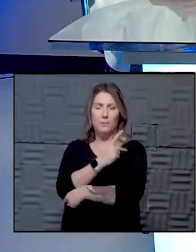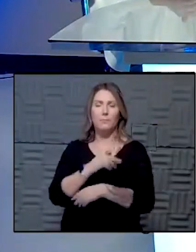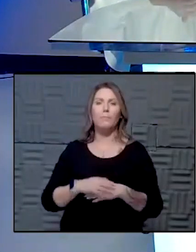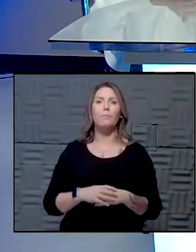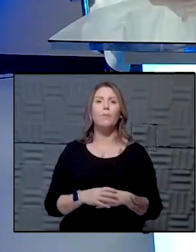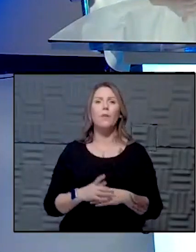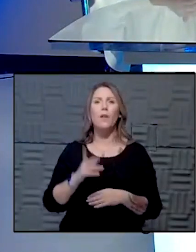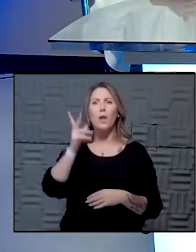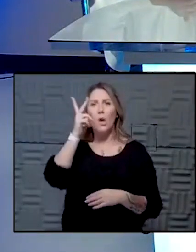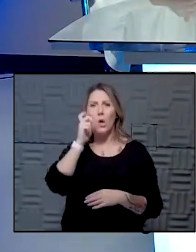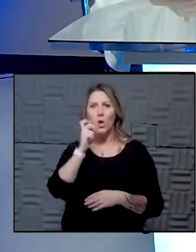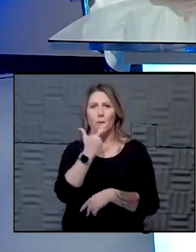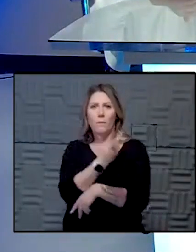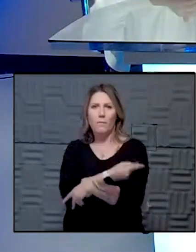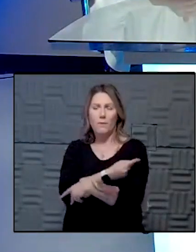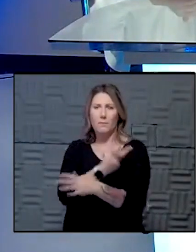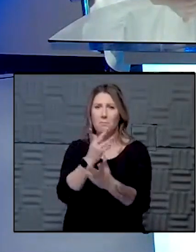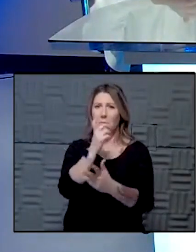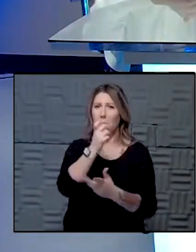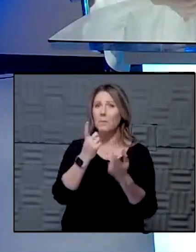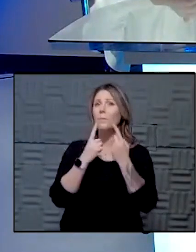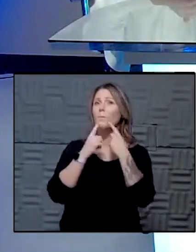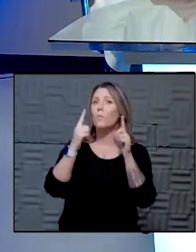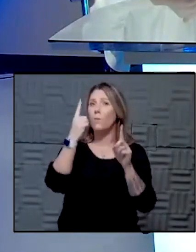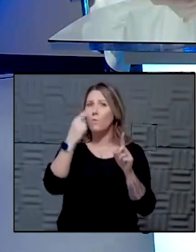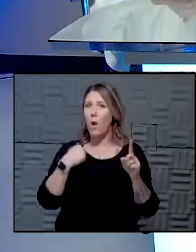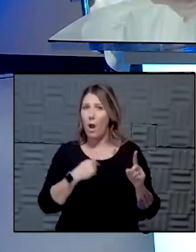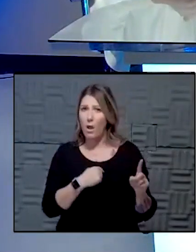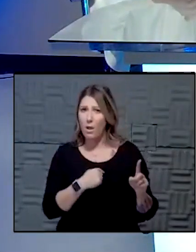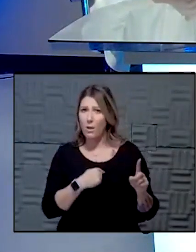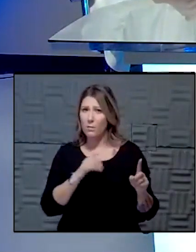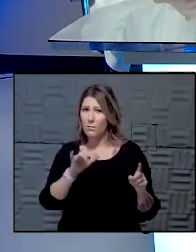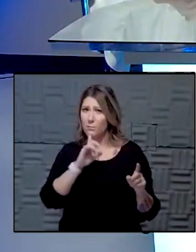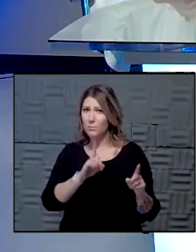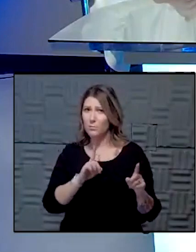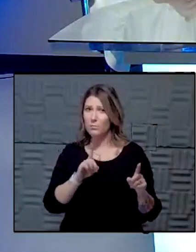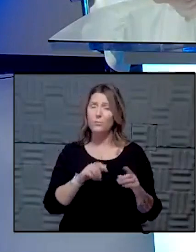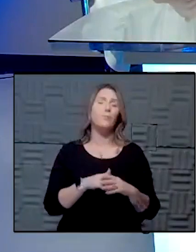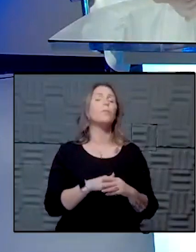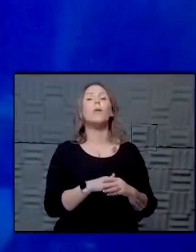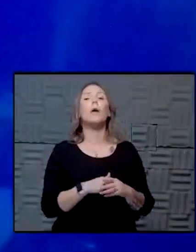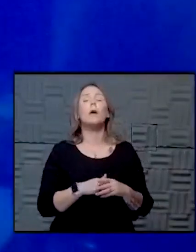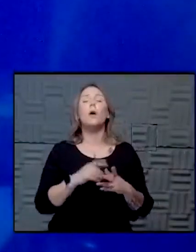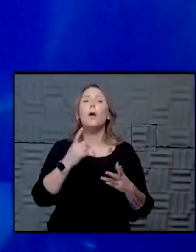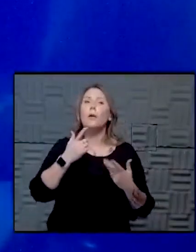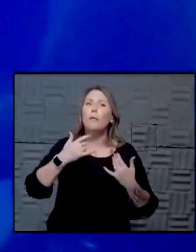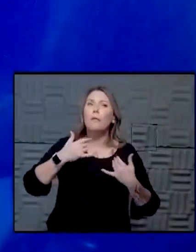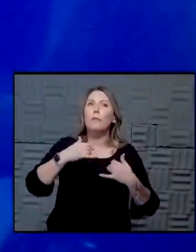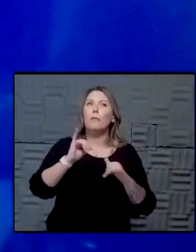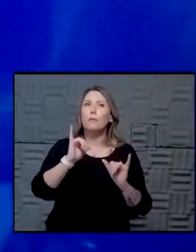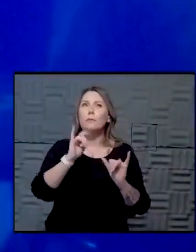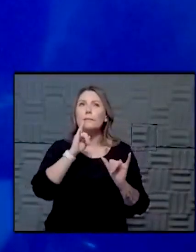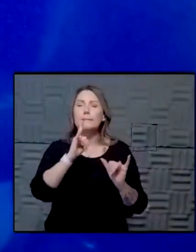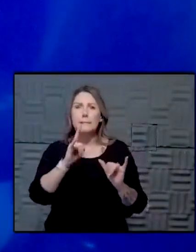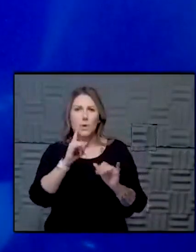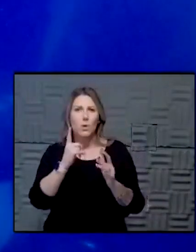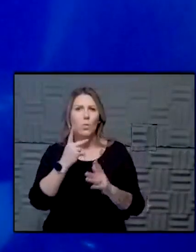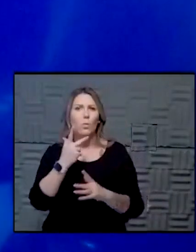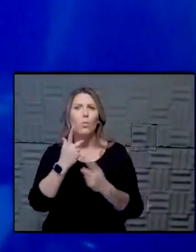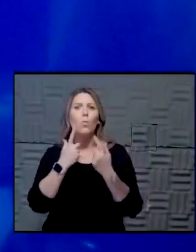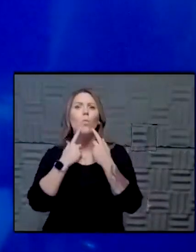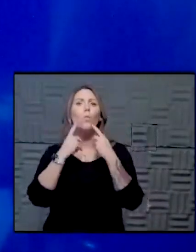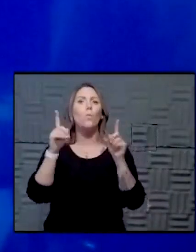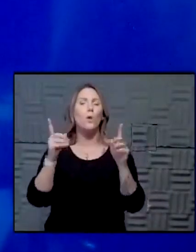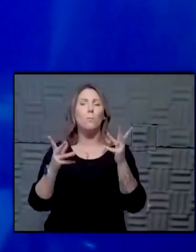vaccine may not work on us. Is that true? Well, I think the jury's out. I think it will still work. It may not be as effective.